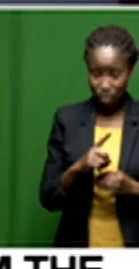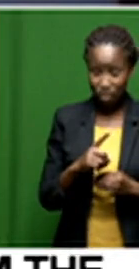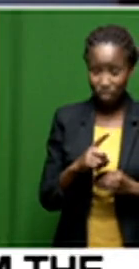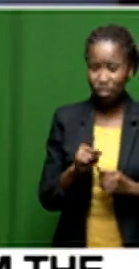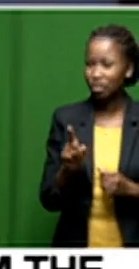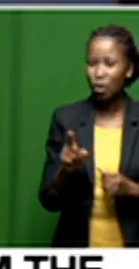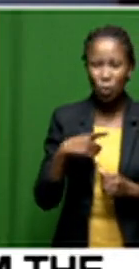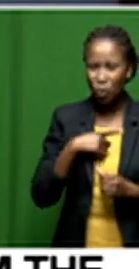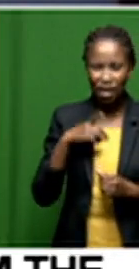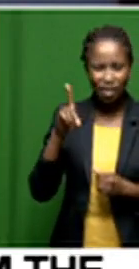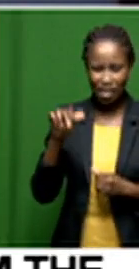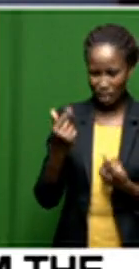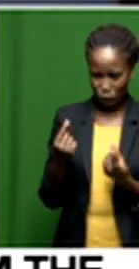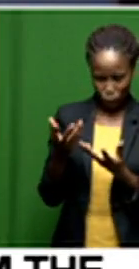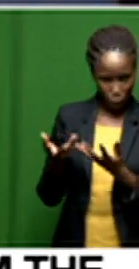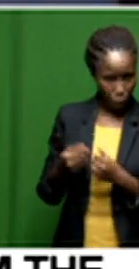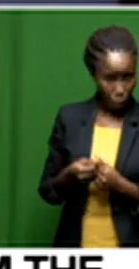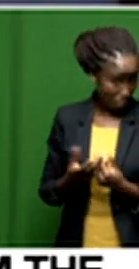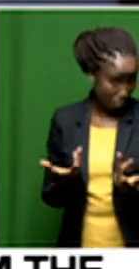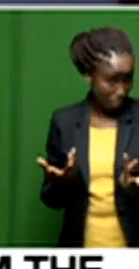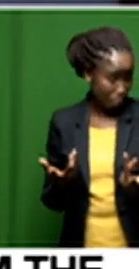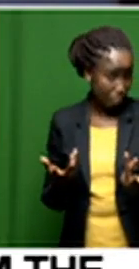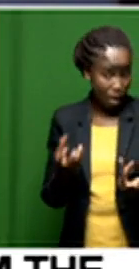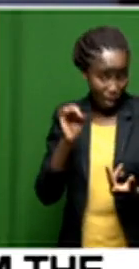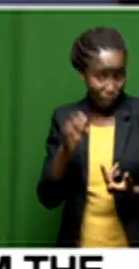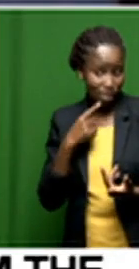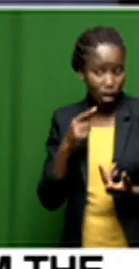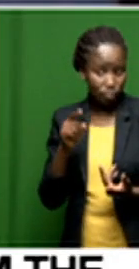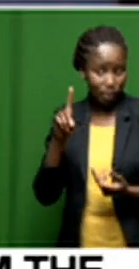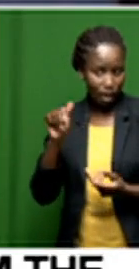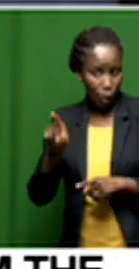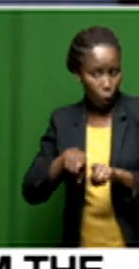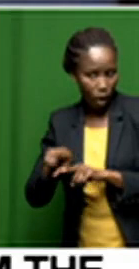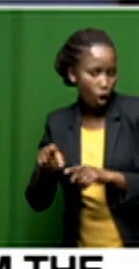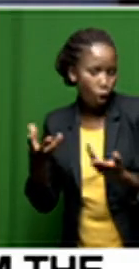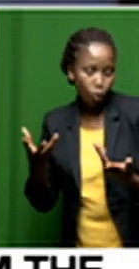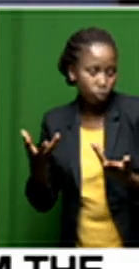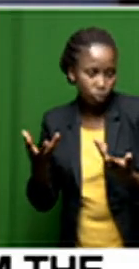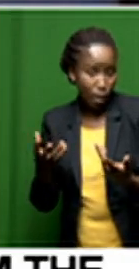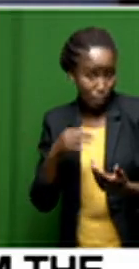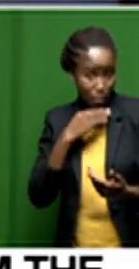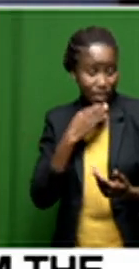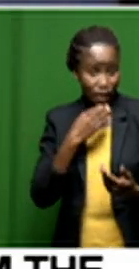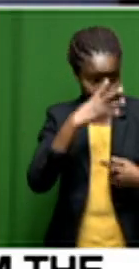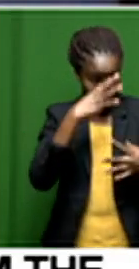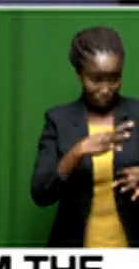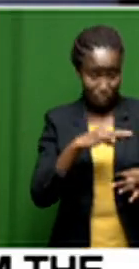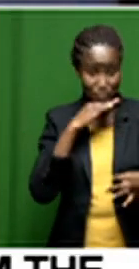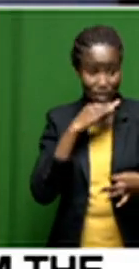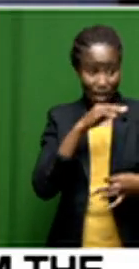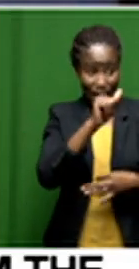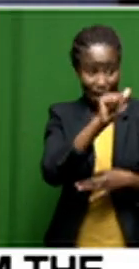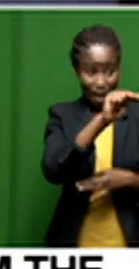intention behind this, and if they do, in fact, get this and are successful. I mean, the judgment could basically mean that the